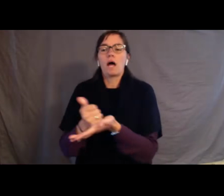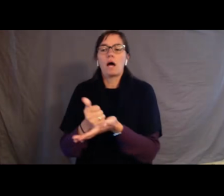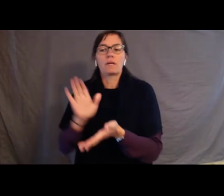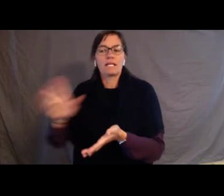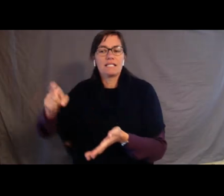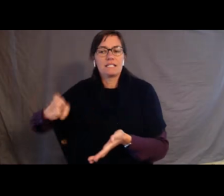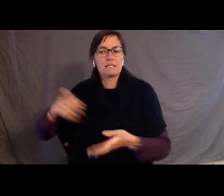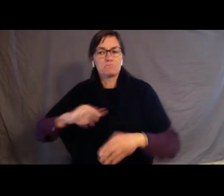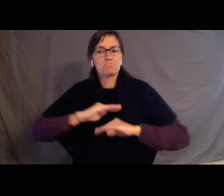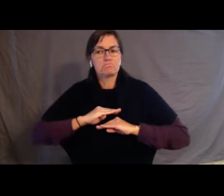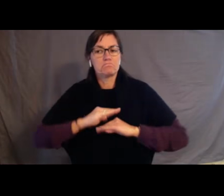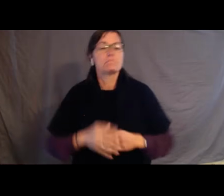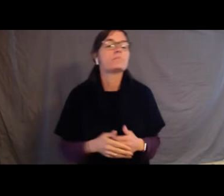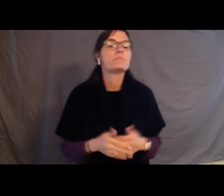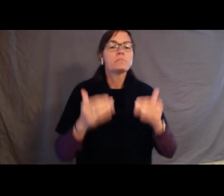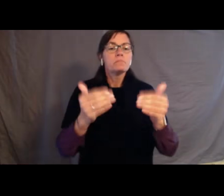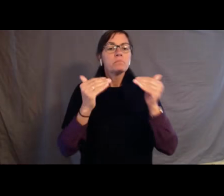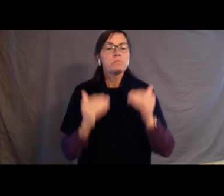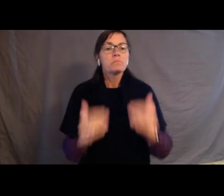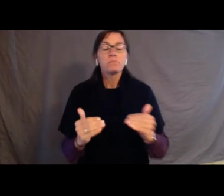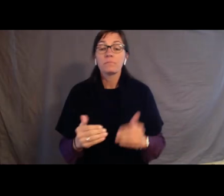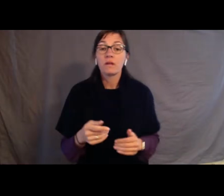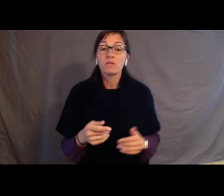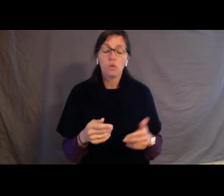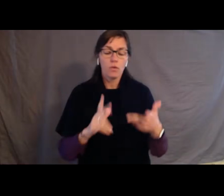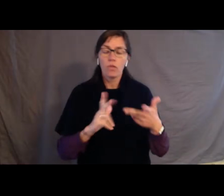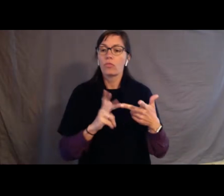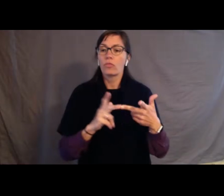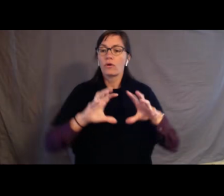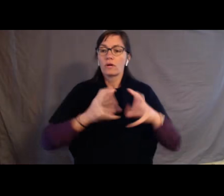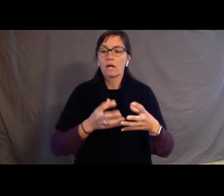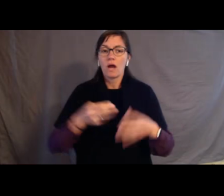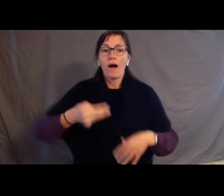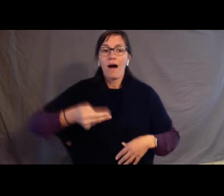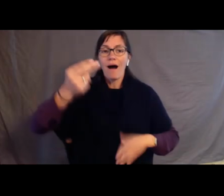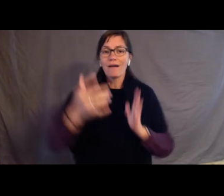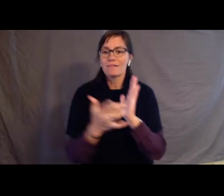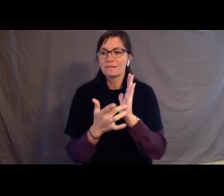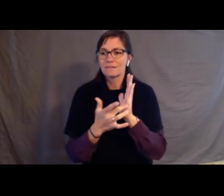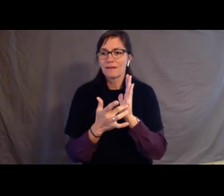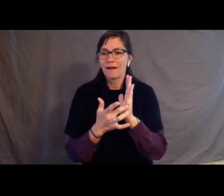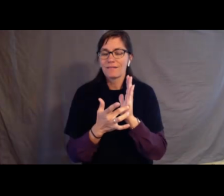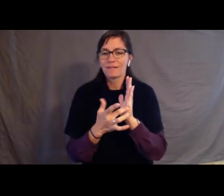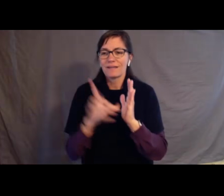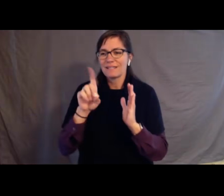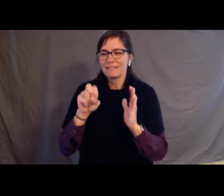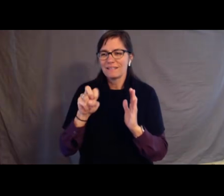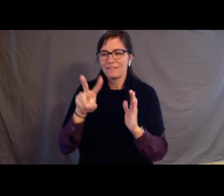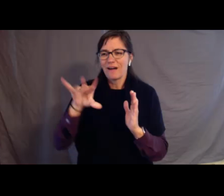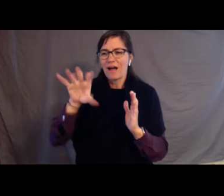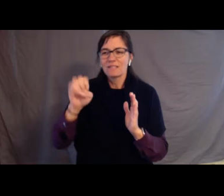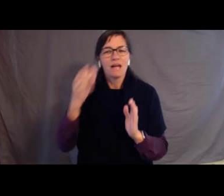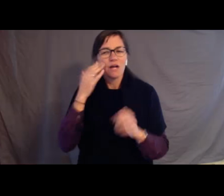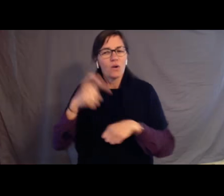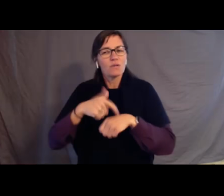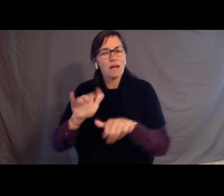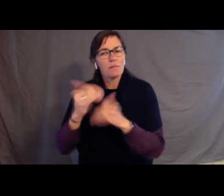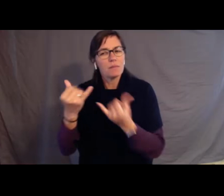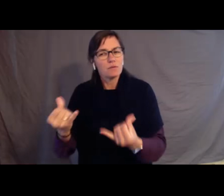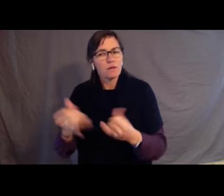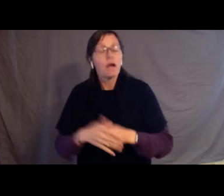Now, I want to underscore, related to high-tech devices, based on the time that we have here today, high-tech